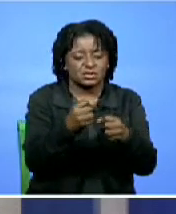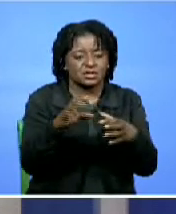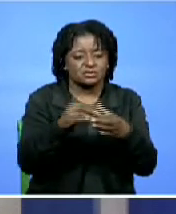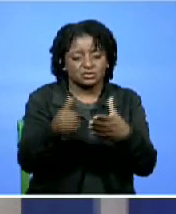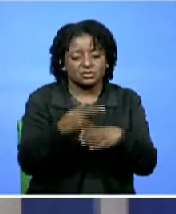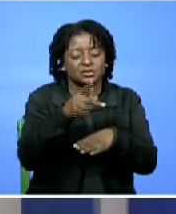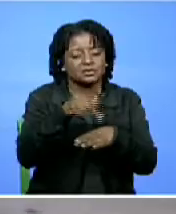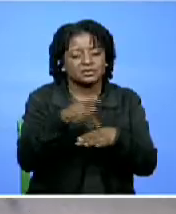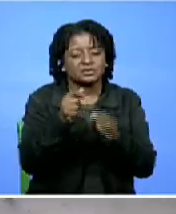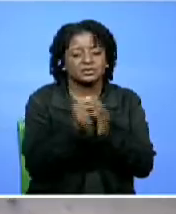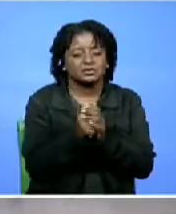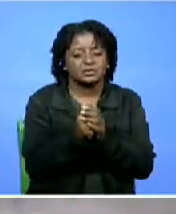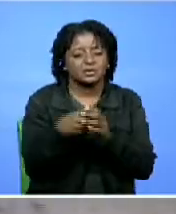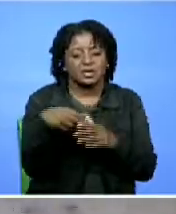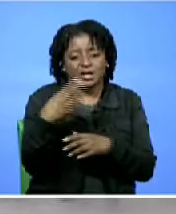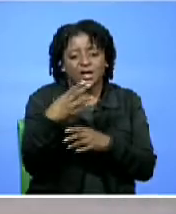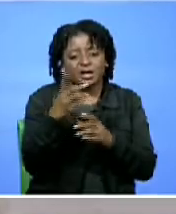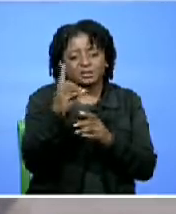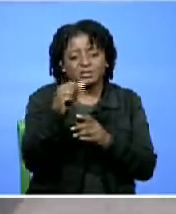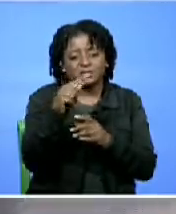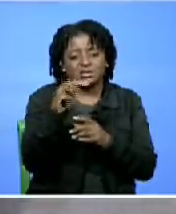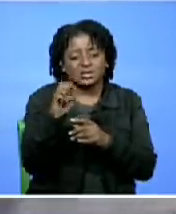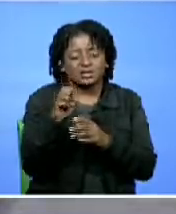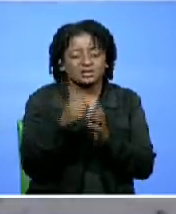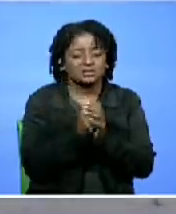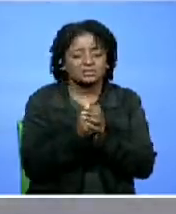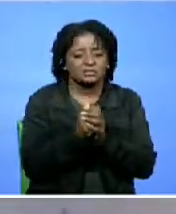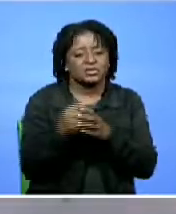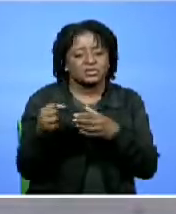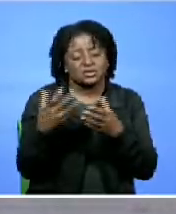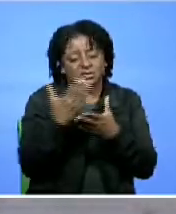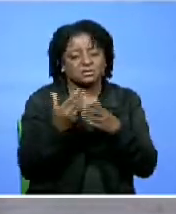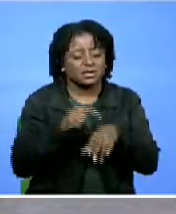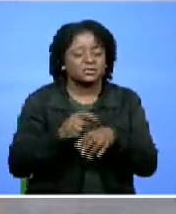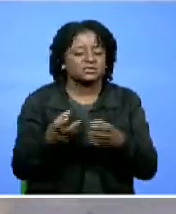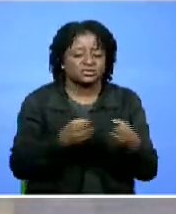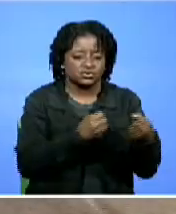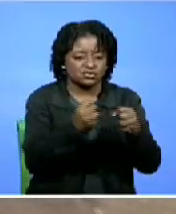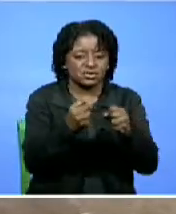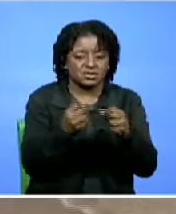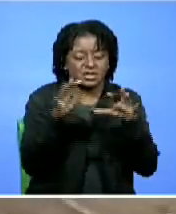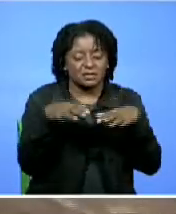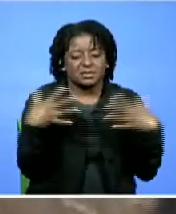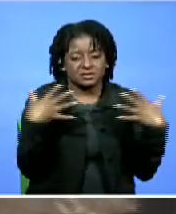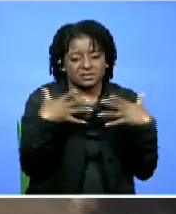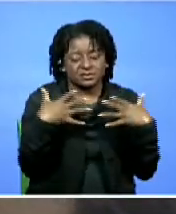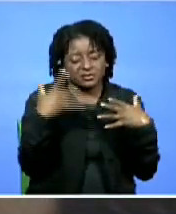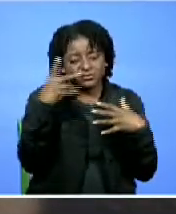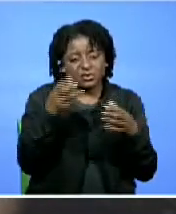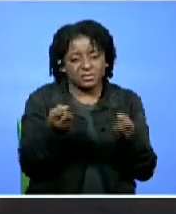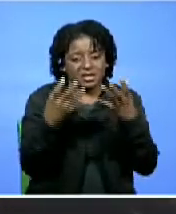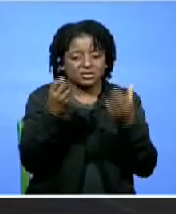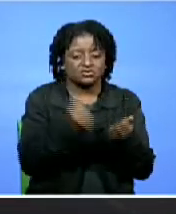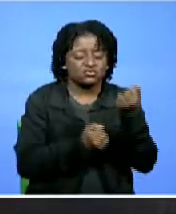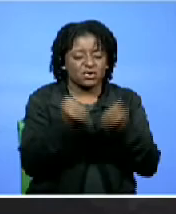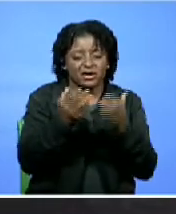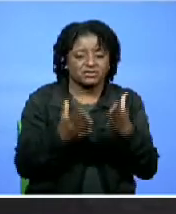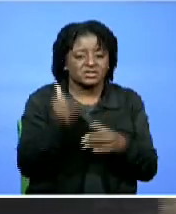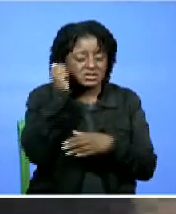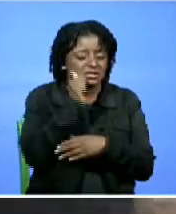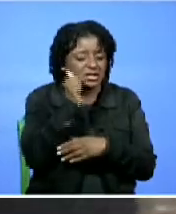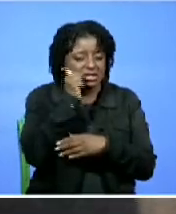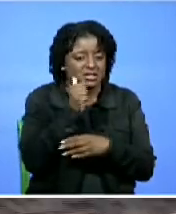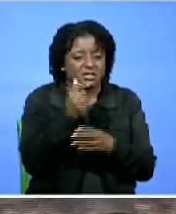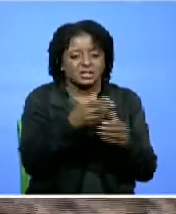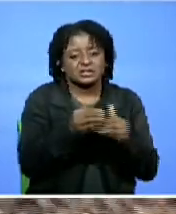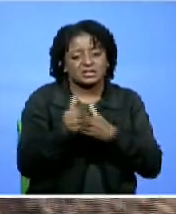of Works. Along the streets of the capital could be a nightmare for many motorists as potholes along the daily commute have led to hefty